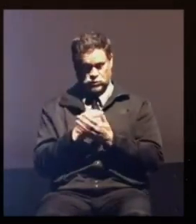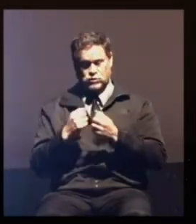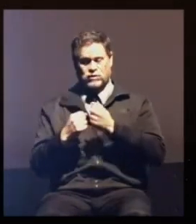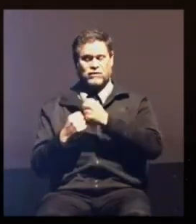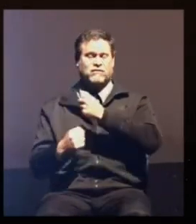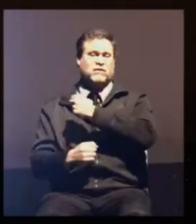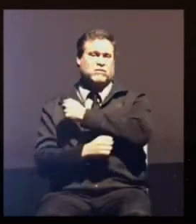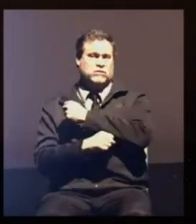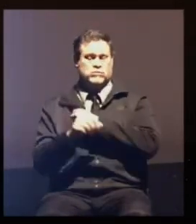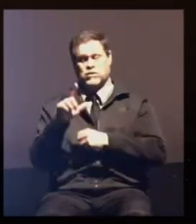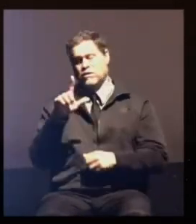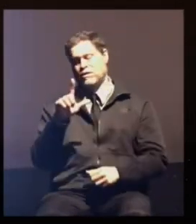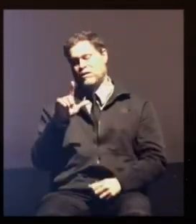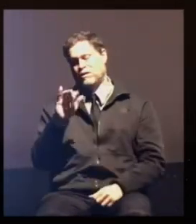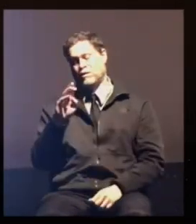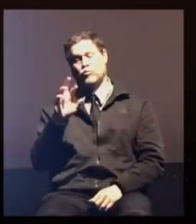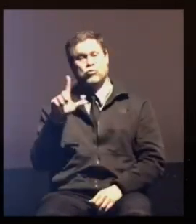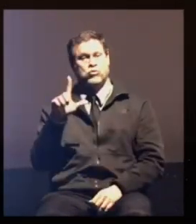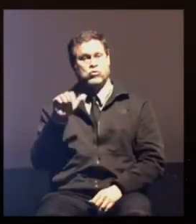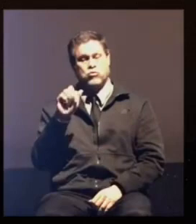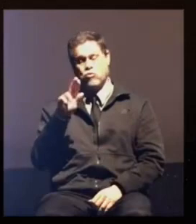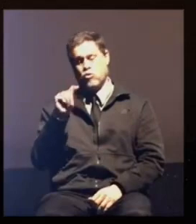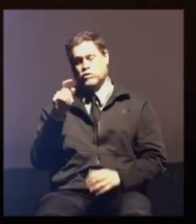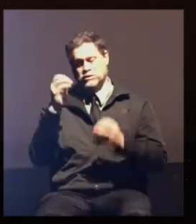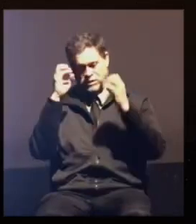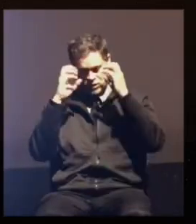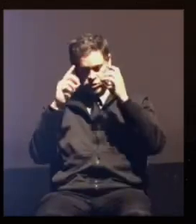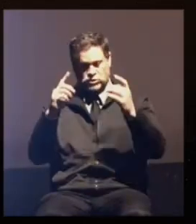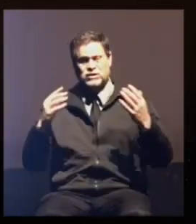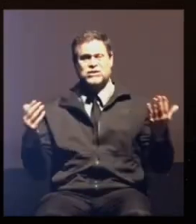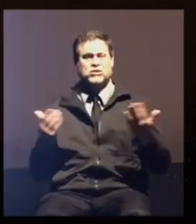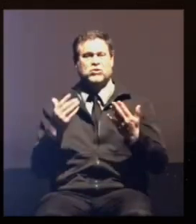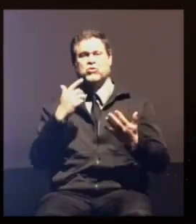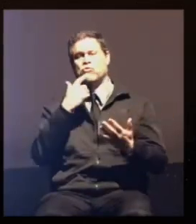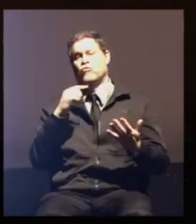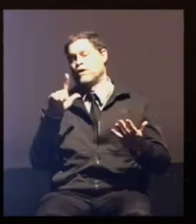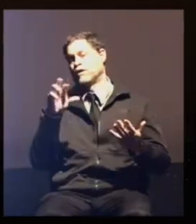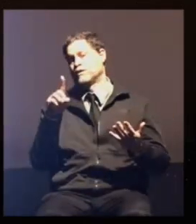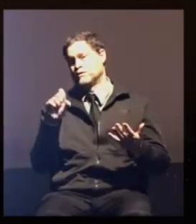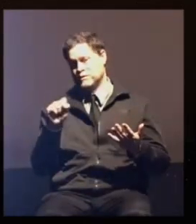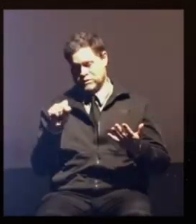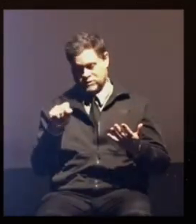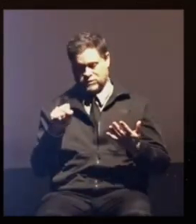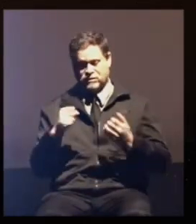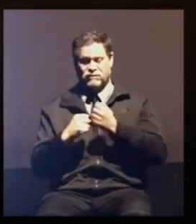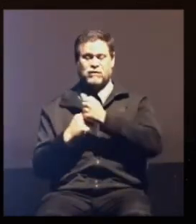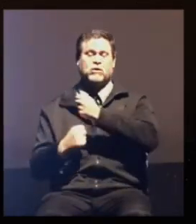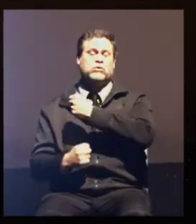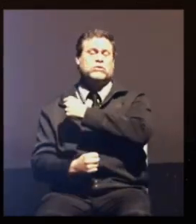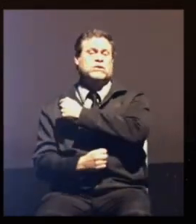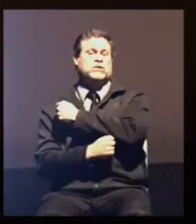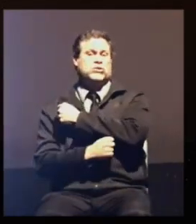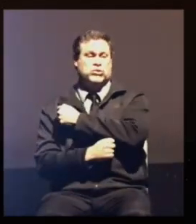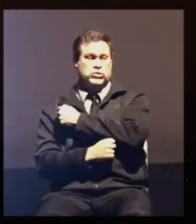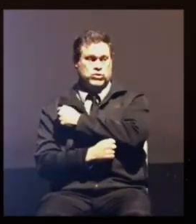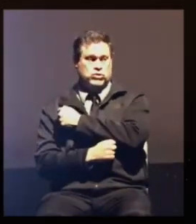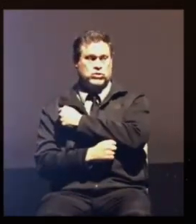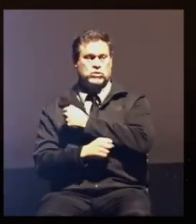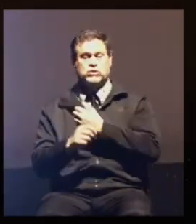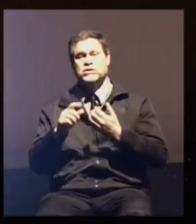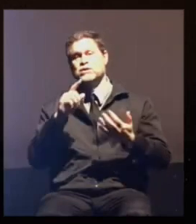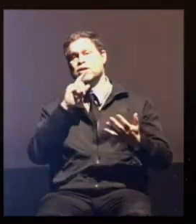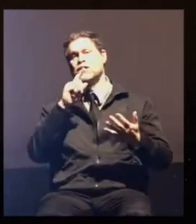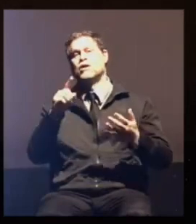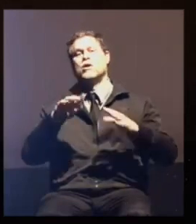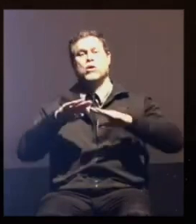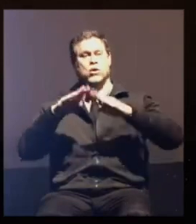foundation of my liberal arts education here at Redlands. The foundation is